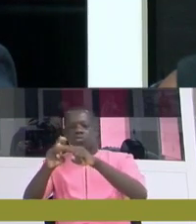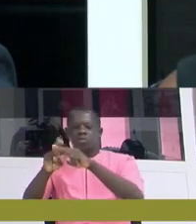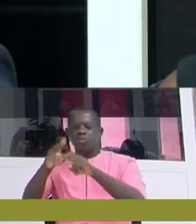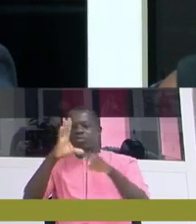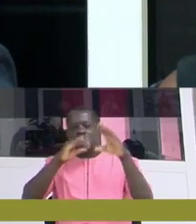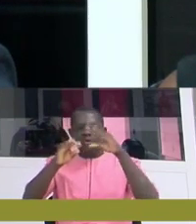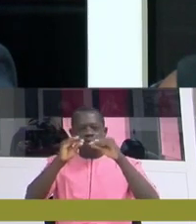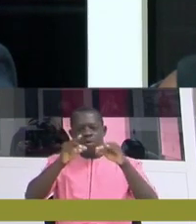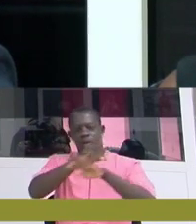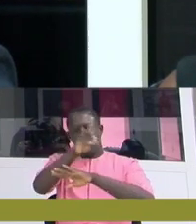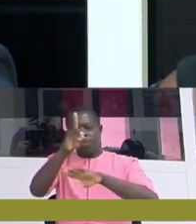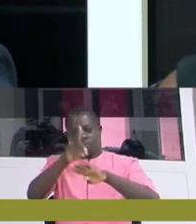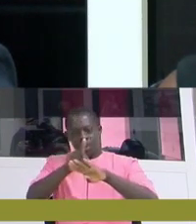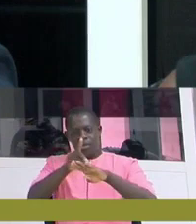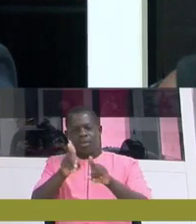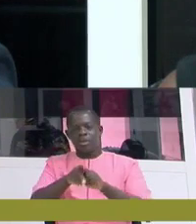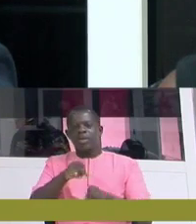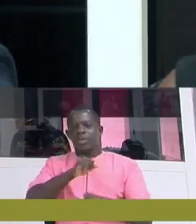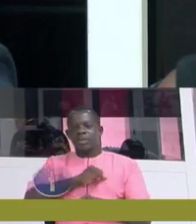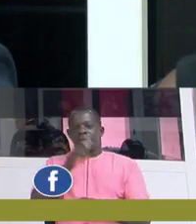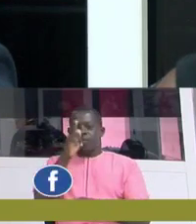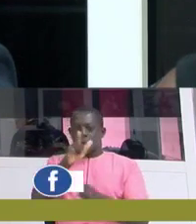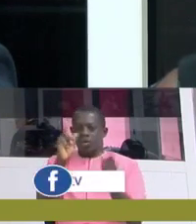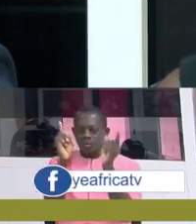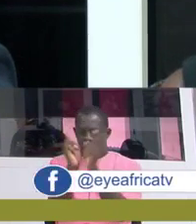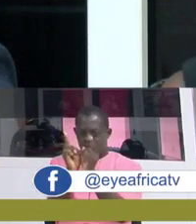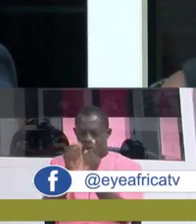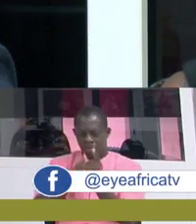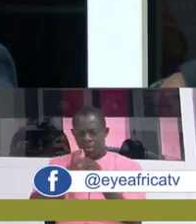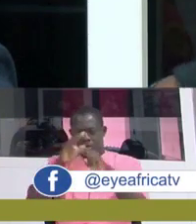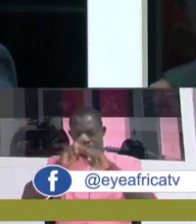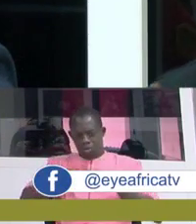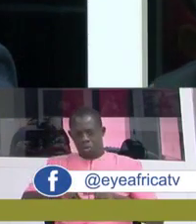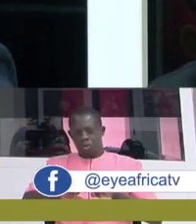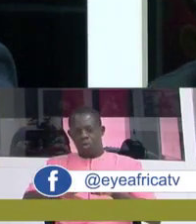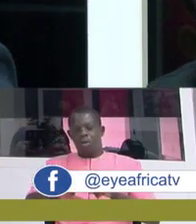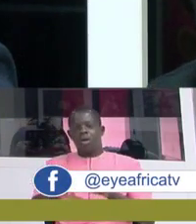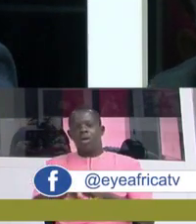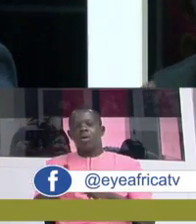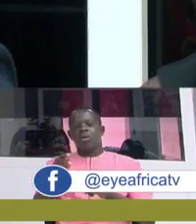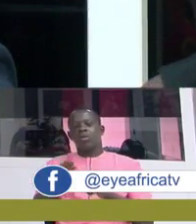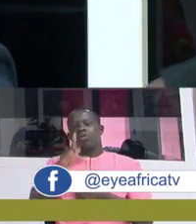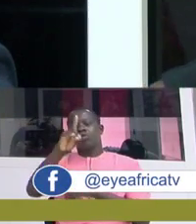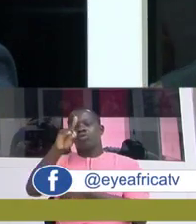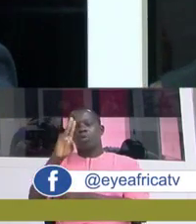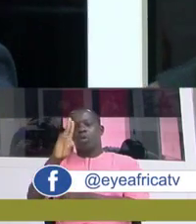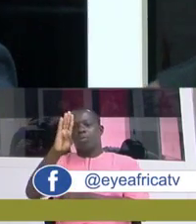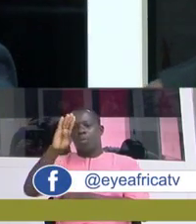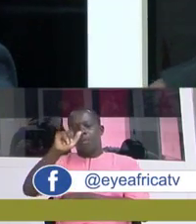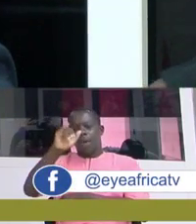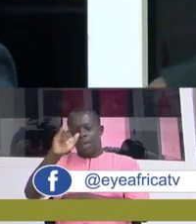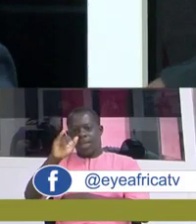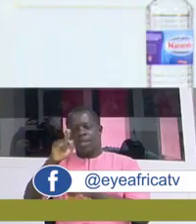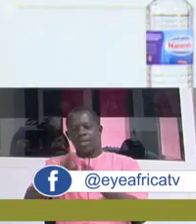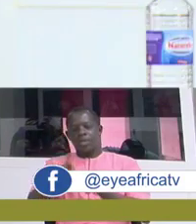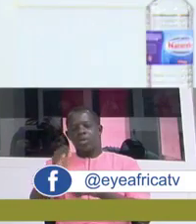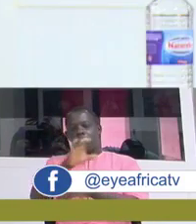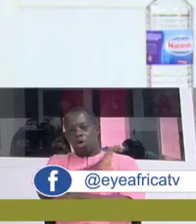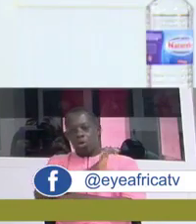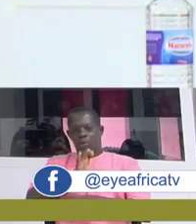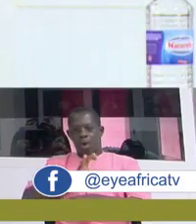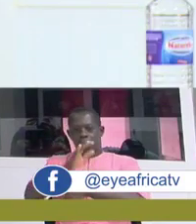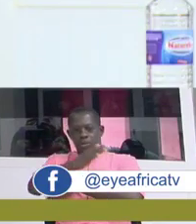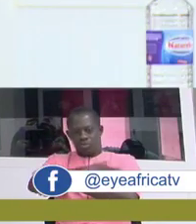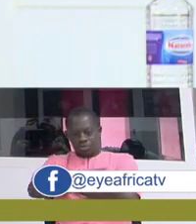and chat. I entered a sitting. He found me sitting down. Bubai Sanya na korda bundato. Bubai Sanyan's compound gate. His friend. Konye